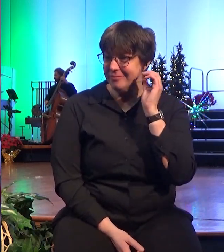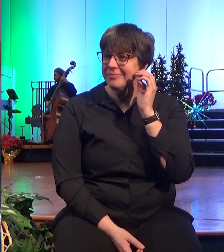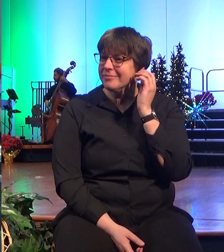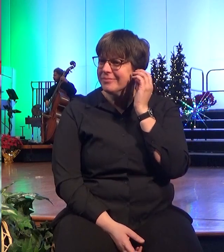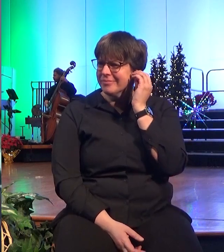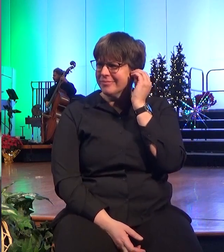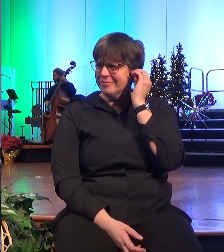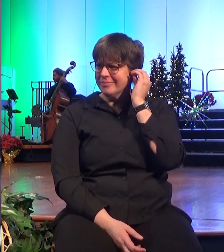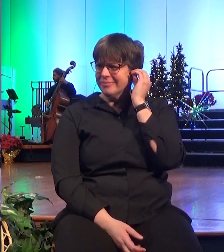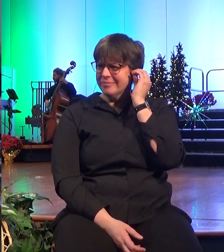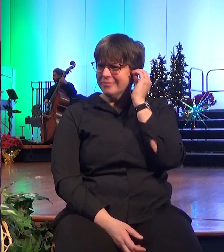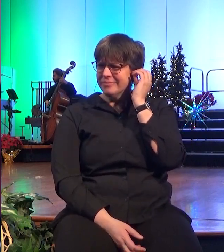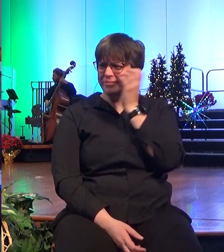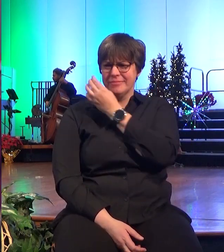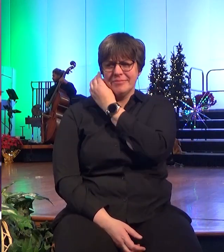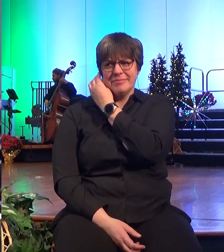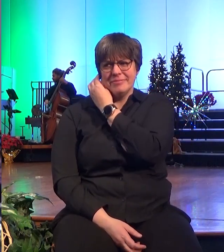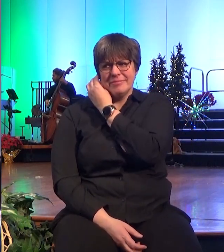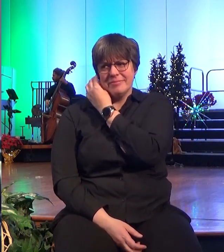Yeah.